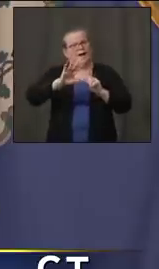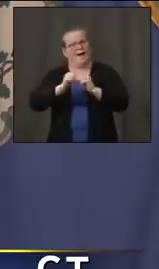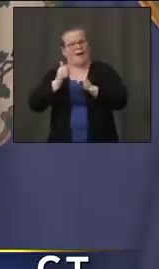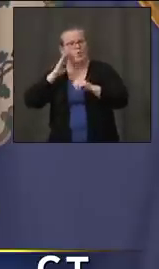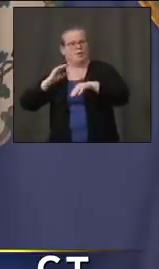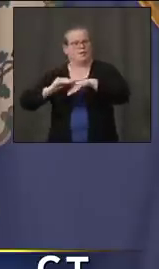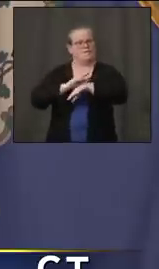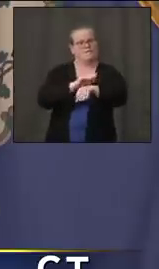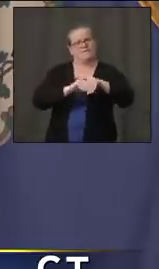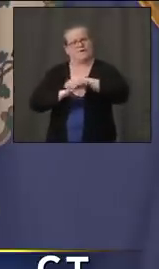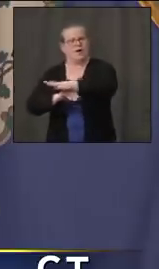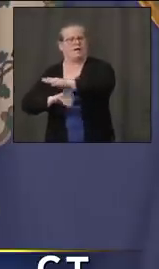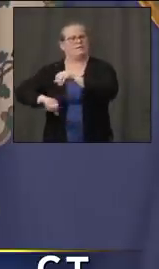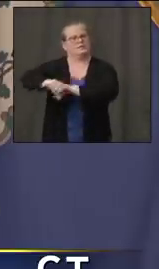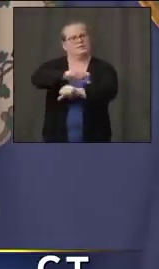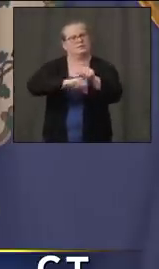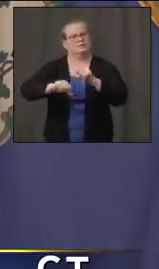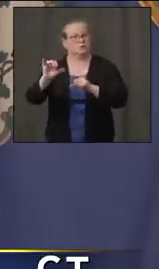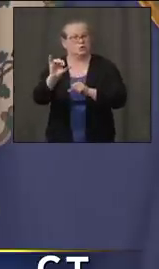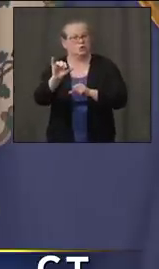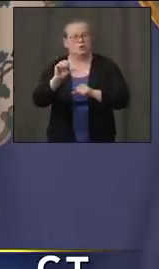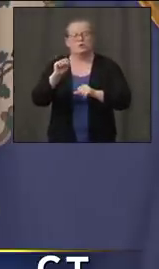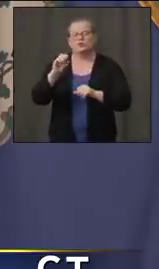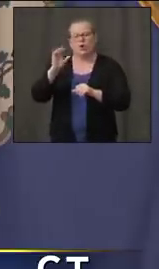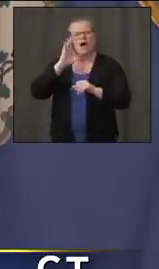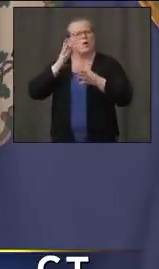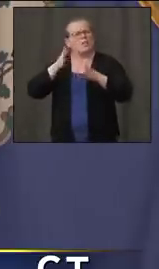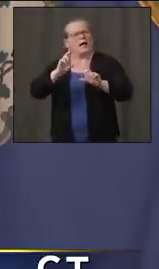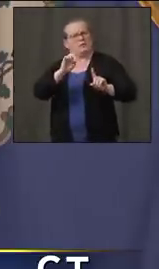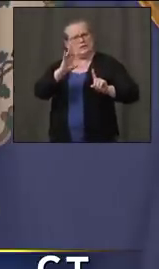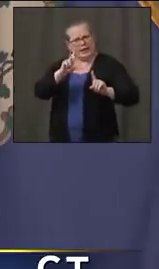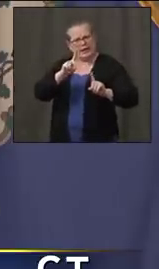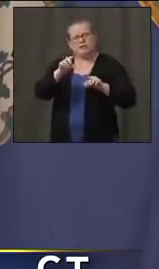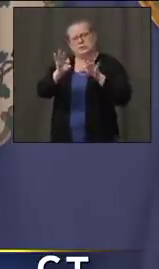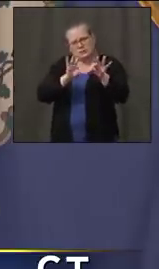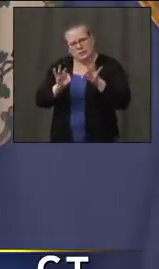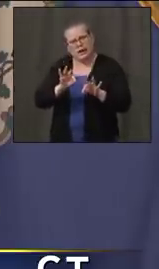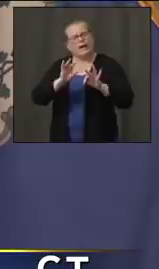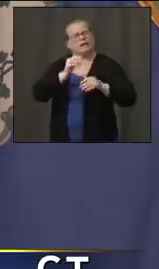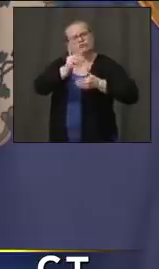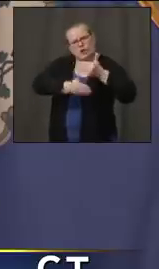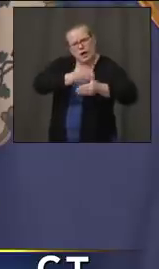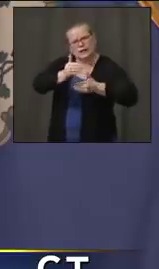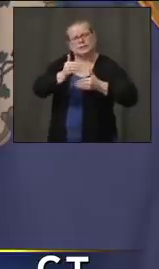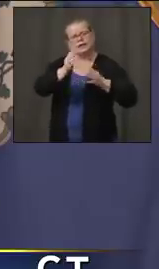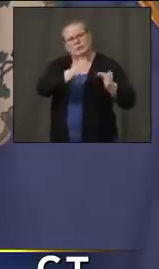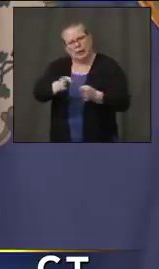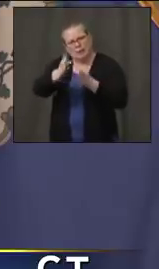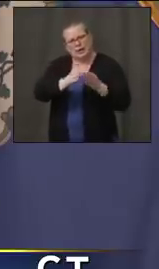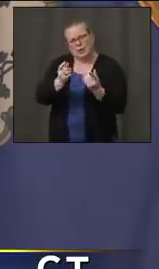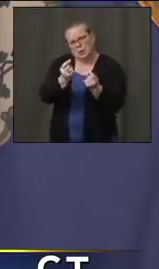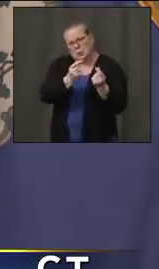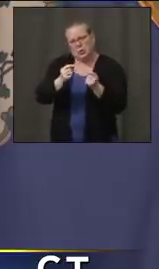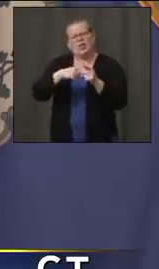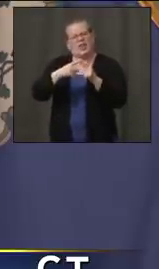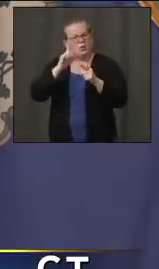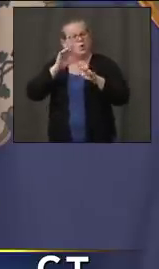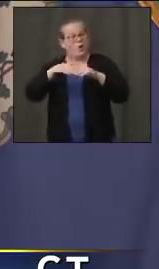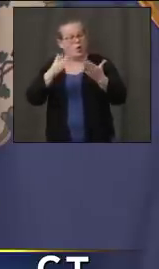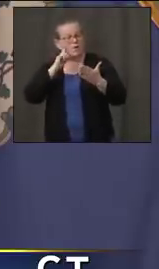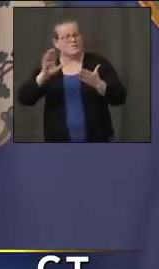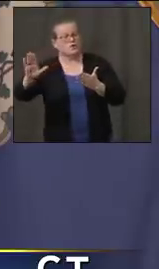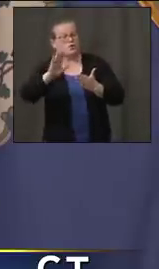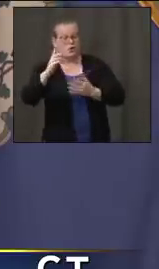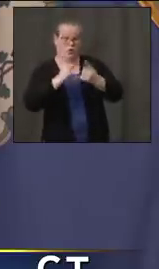bit. We'll get your feedback, some questions, and again, Susan is here to answer further questions, as is Josh and Paul.